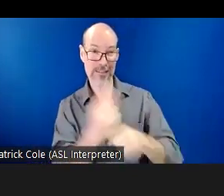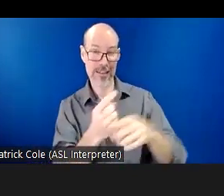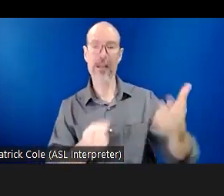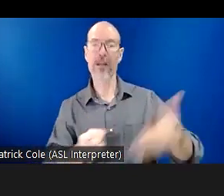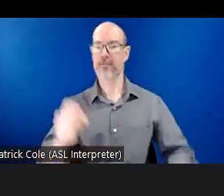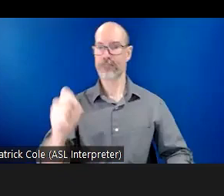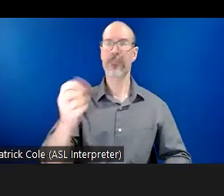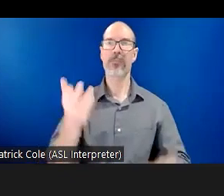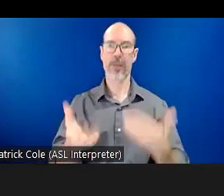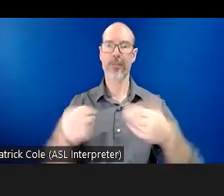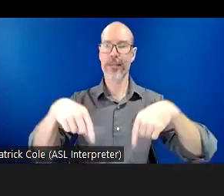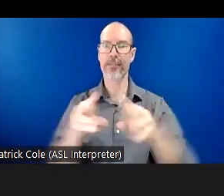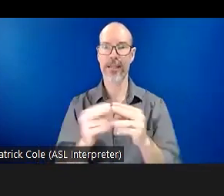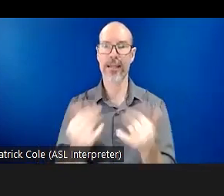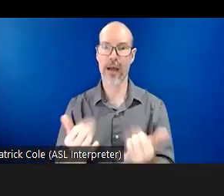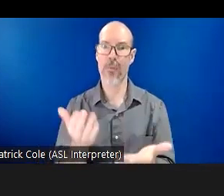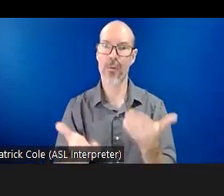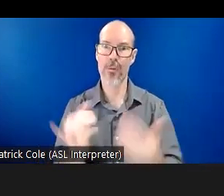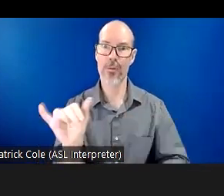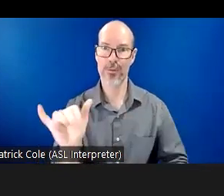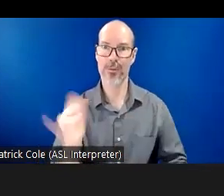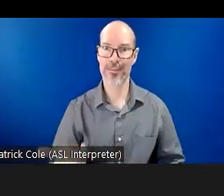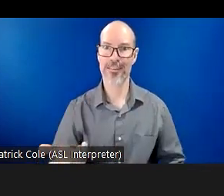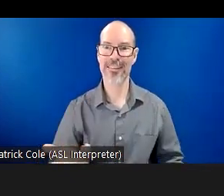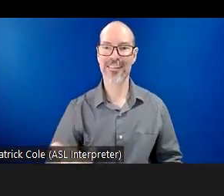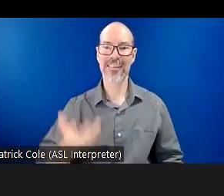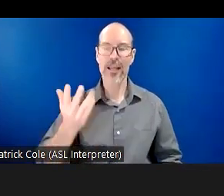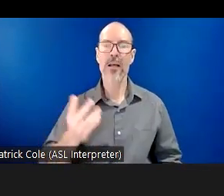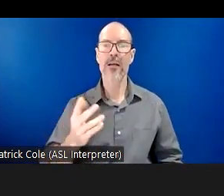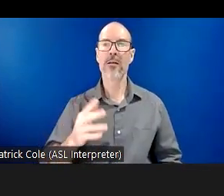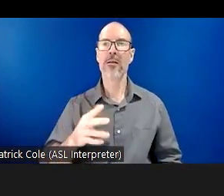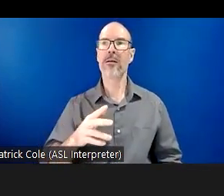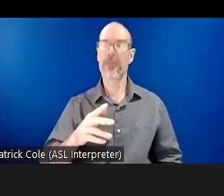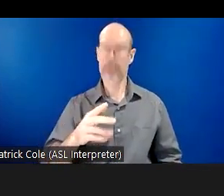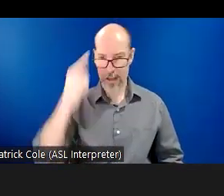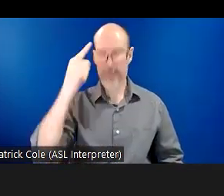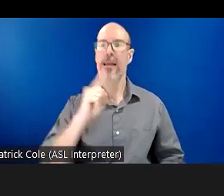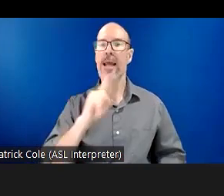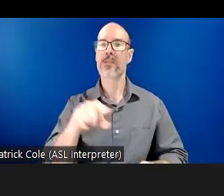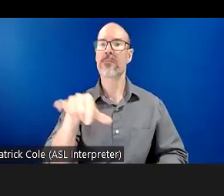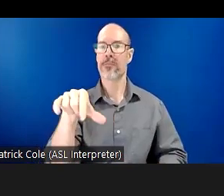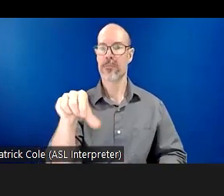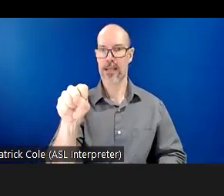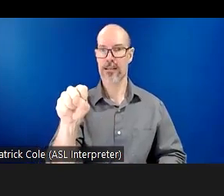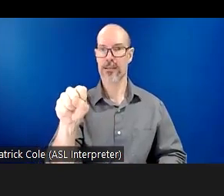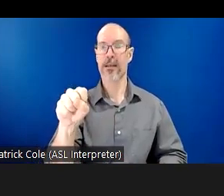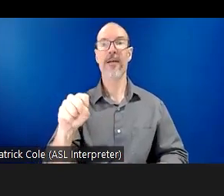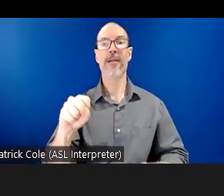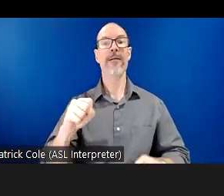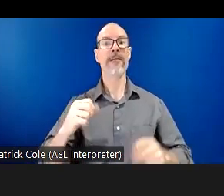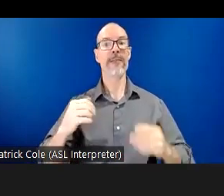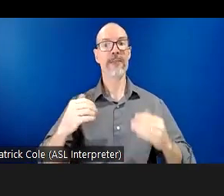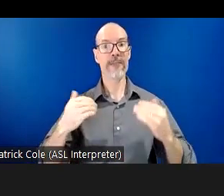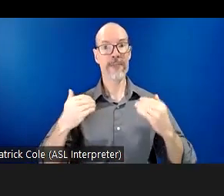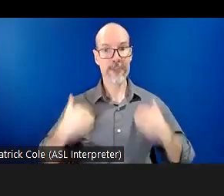probably applies to our meeting right now. So I think the answer is yes, both cybersecurity, physical security, and